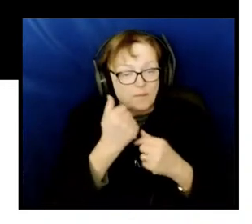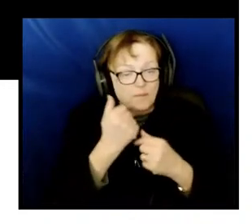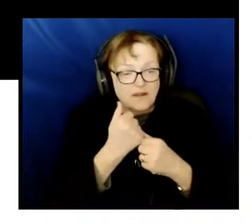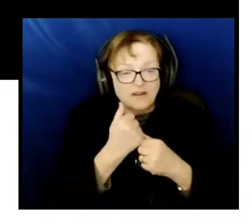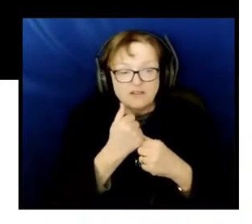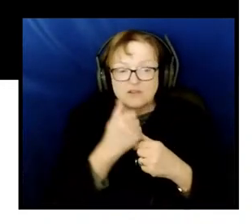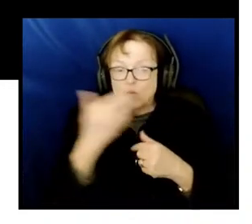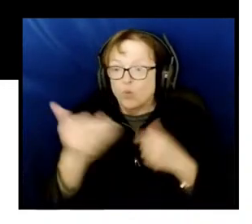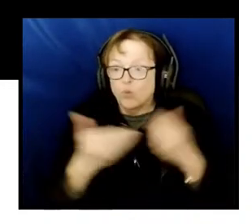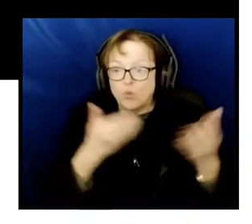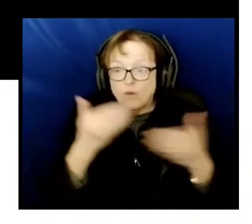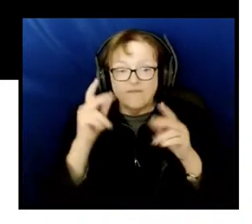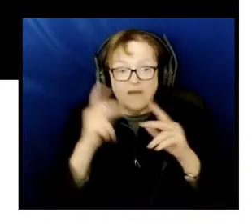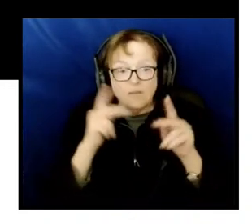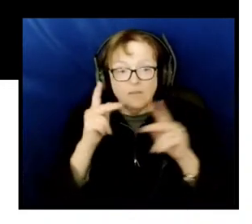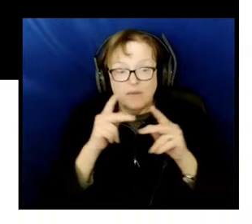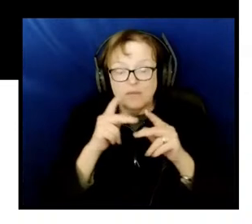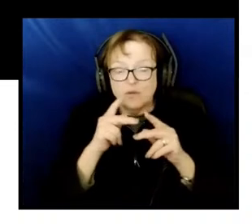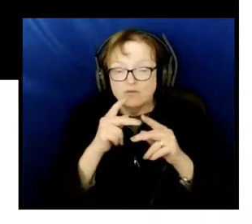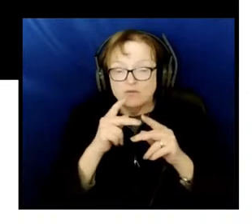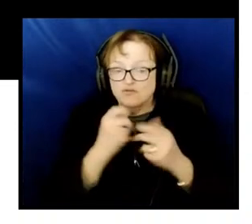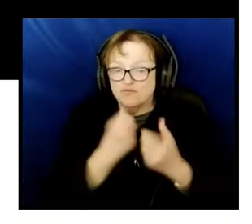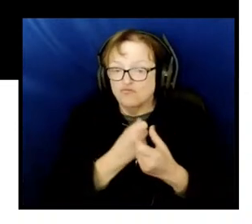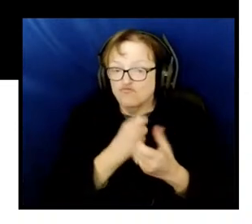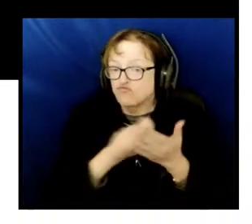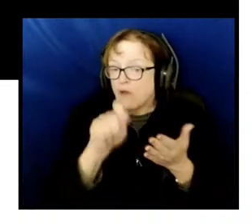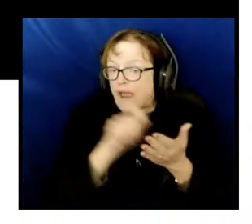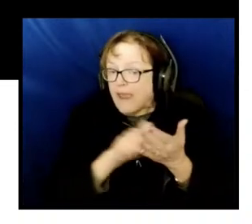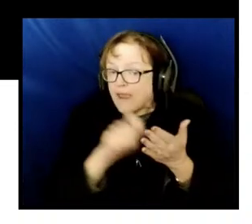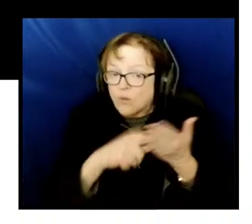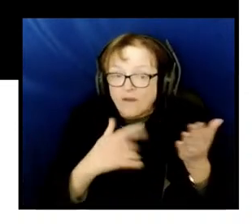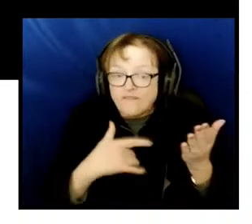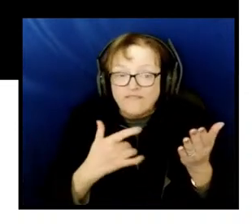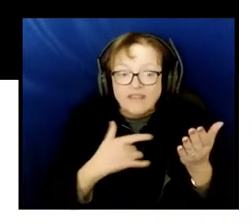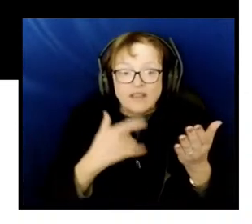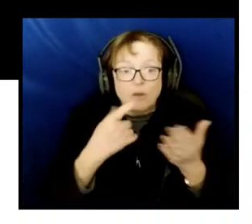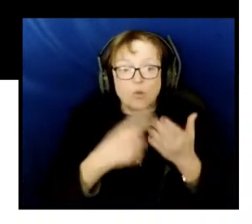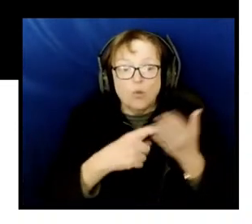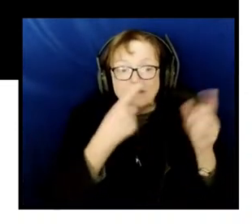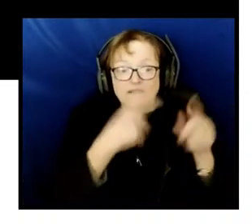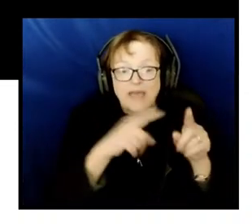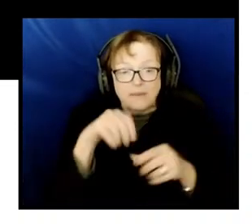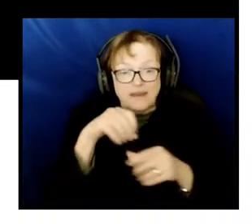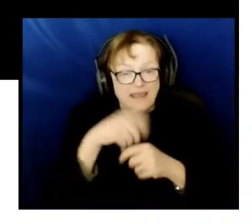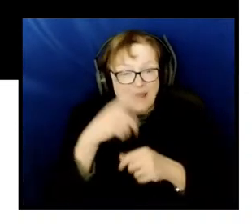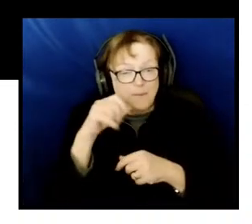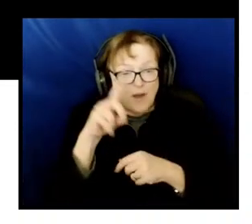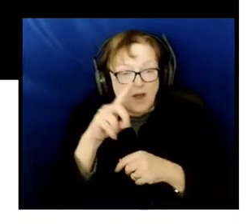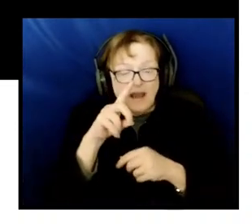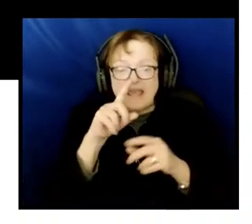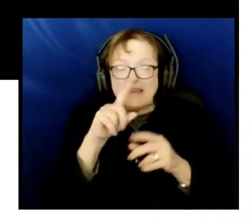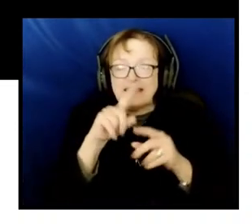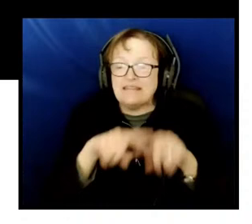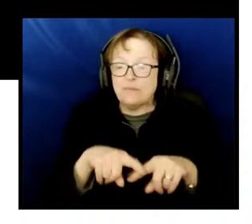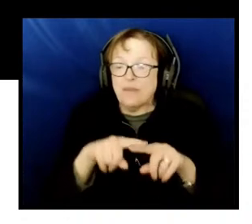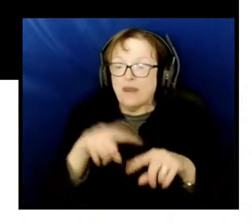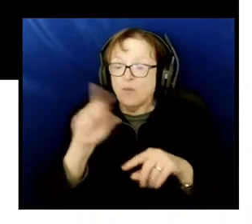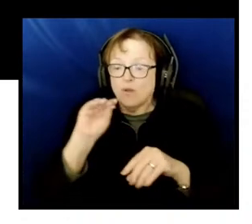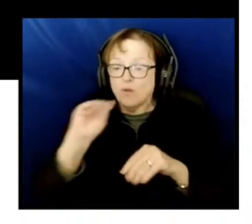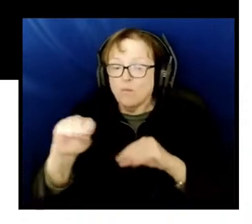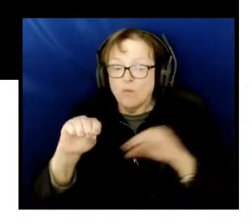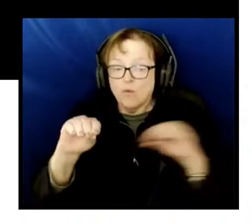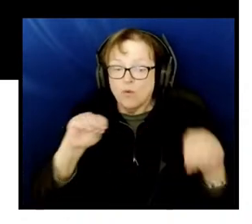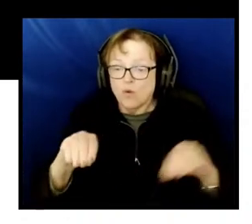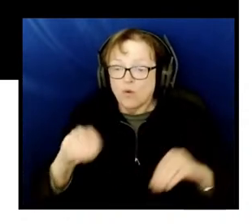invite people to write what they're feeling or what they think they got inside of the pod. And depending on where you put it, you'll see the pods interact with each